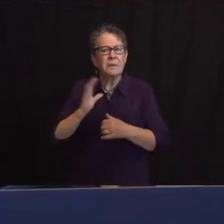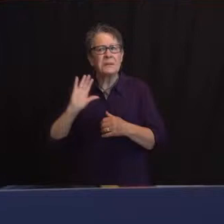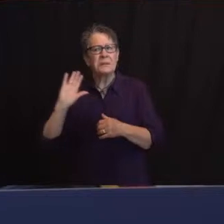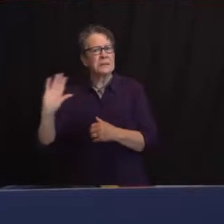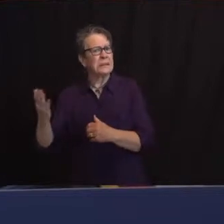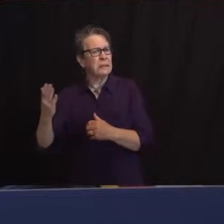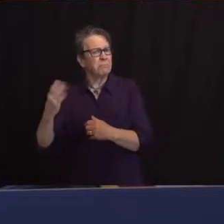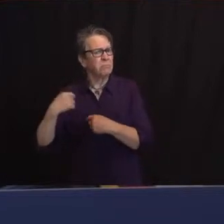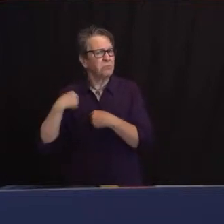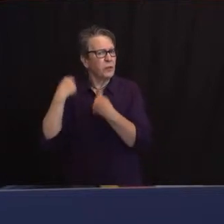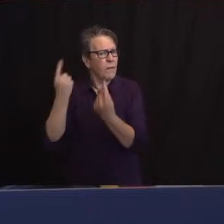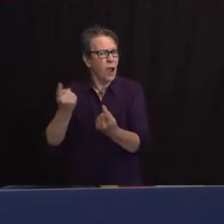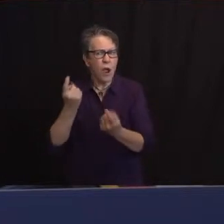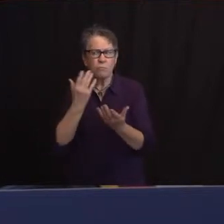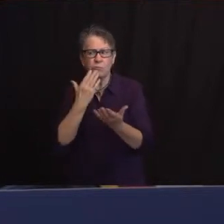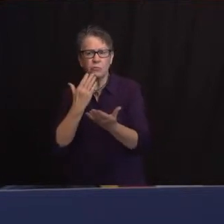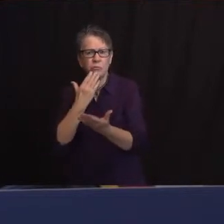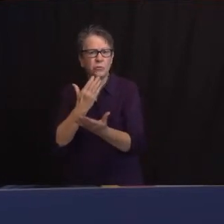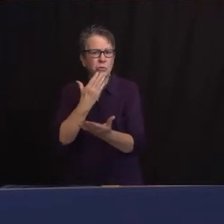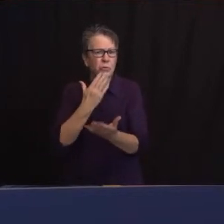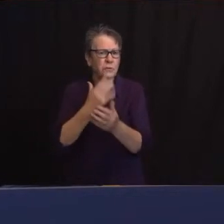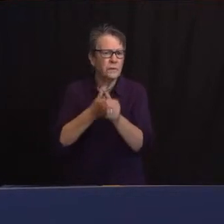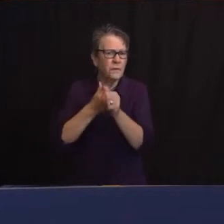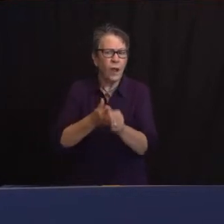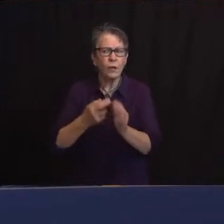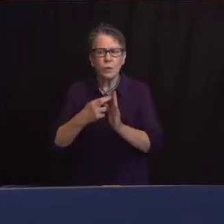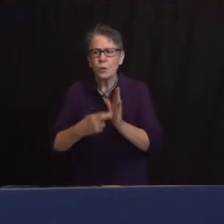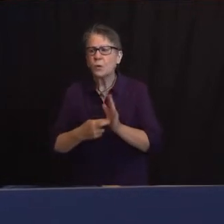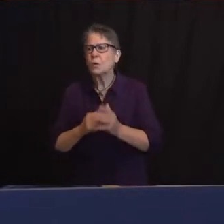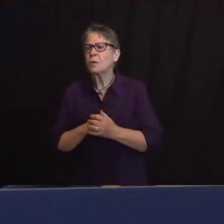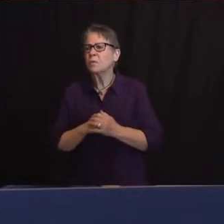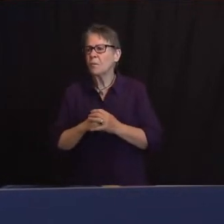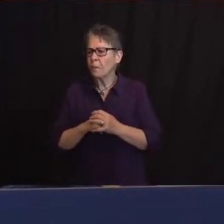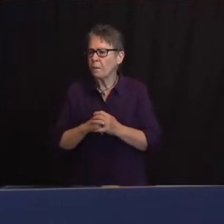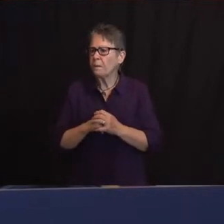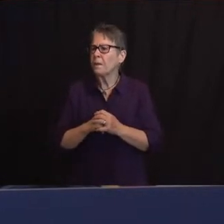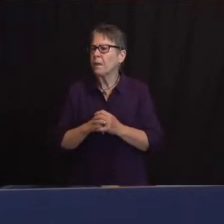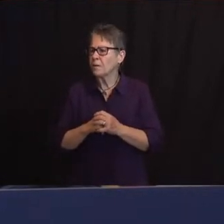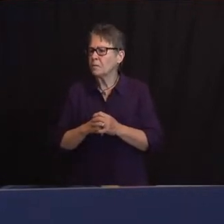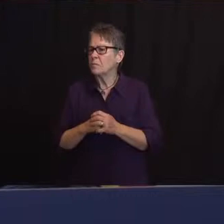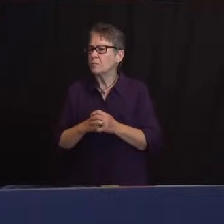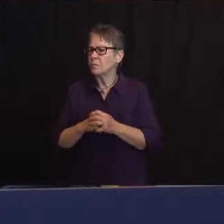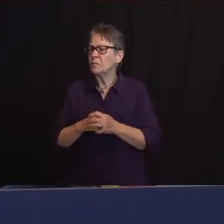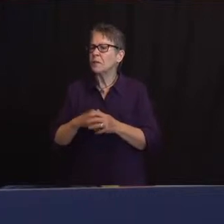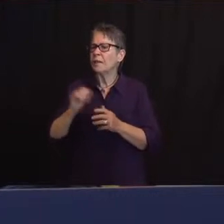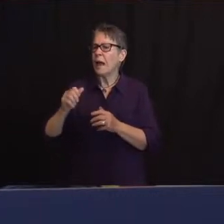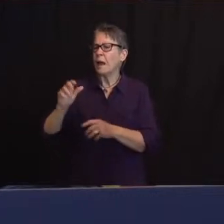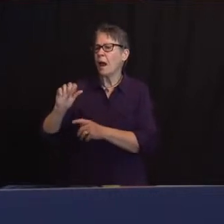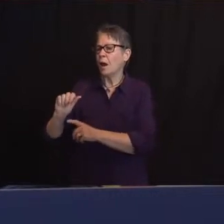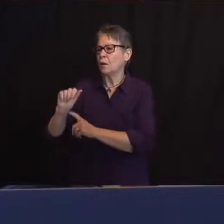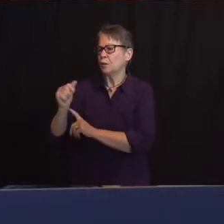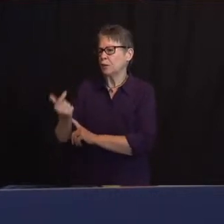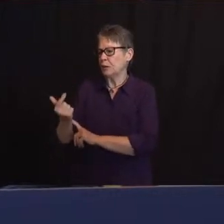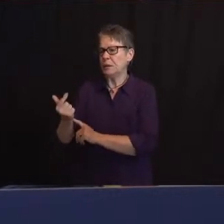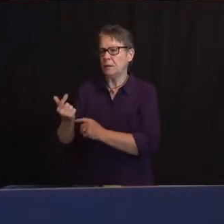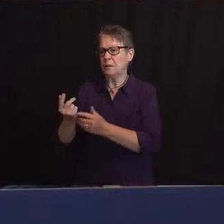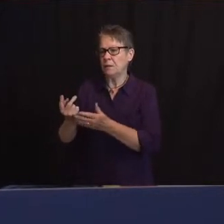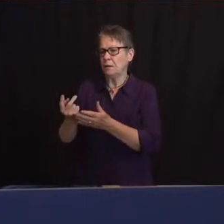State Stat in a few weeks. That's with major cities as well as some smaller towns to get the full scope